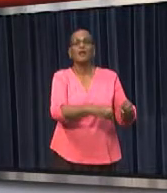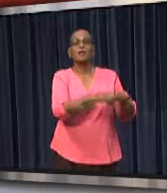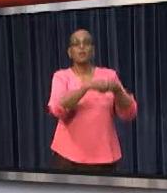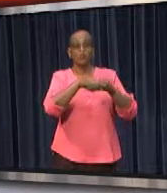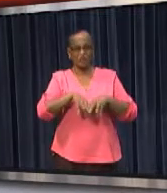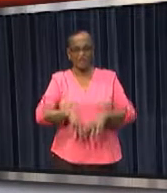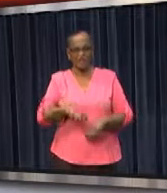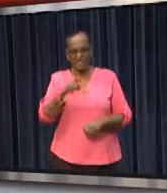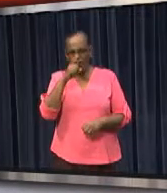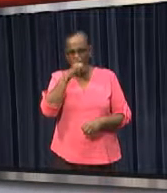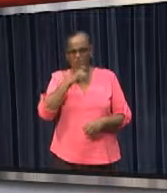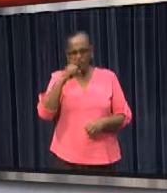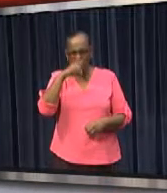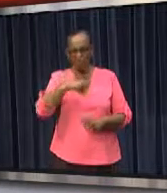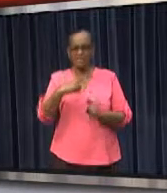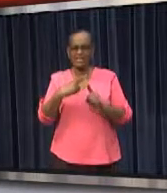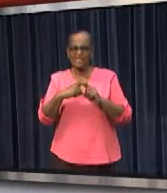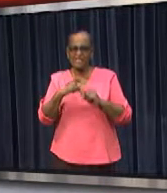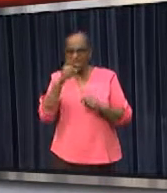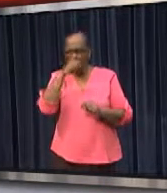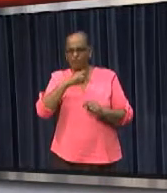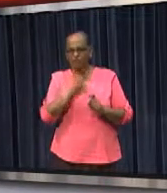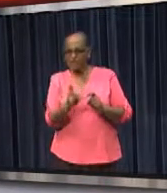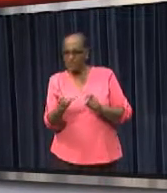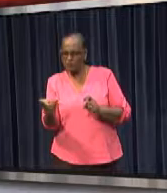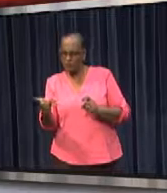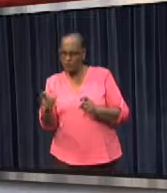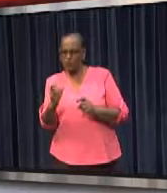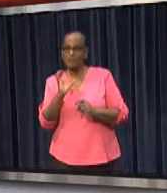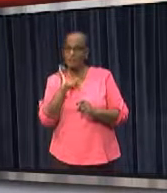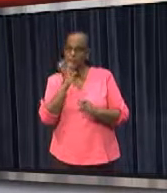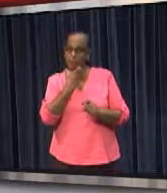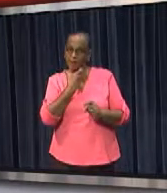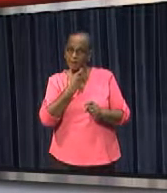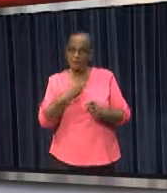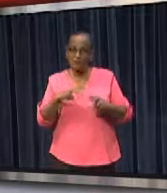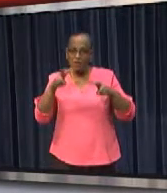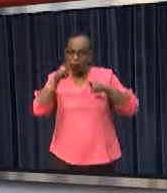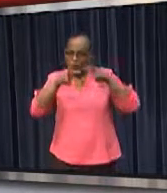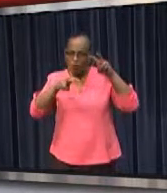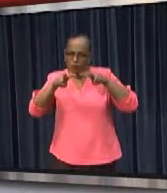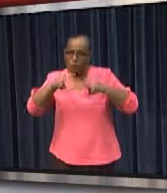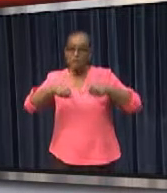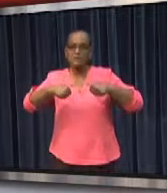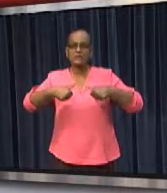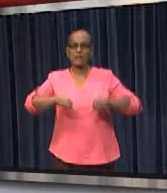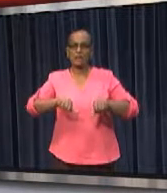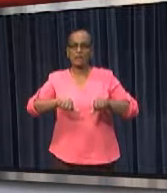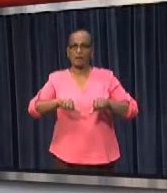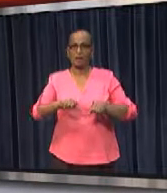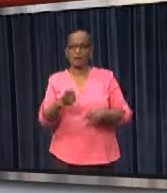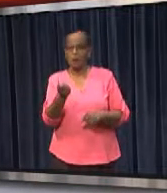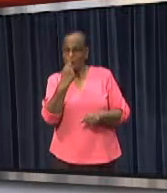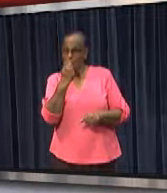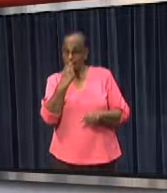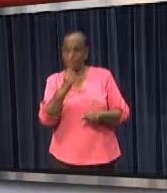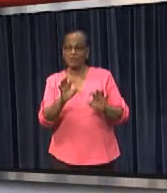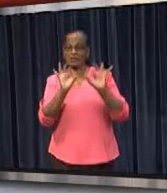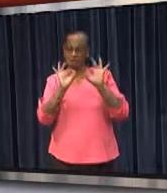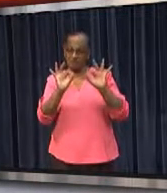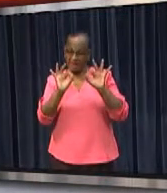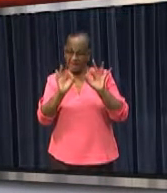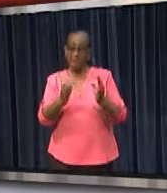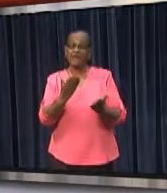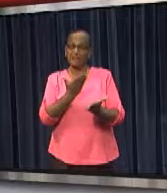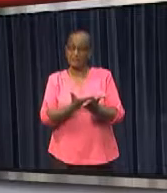Imported meat and meat products from Brazil are being inspected more strictly. To